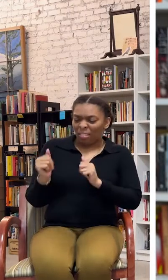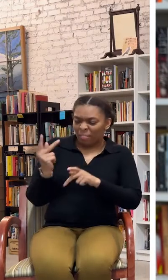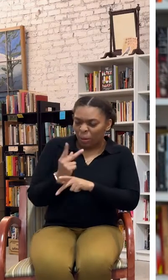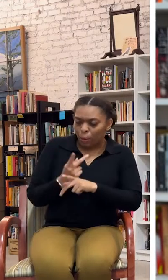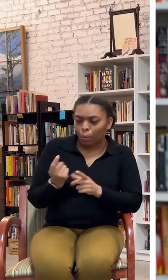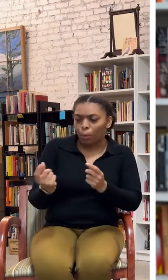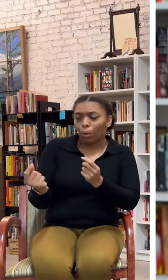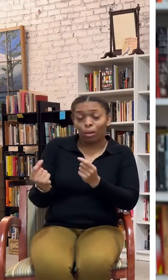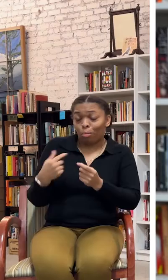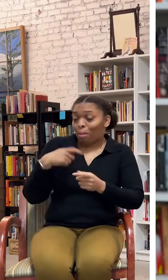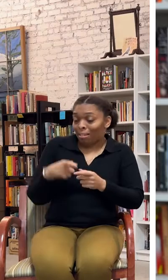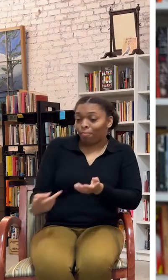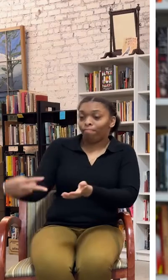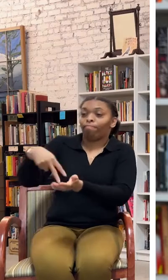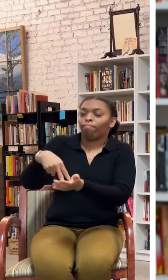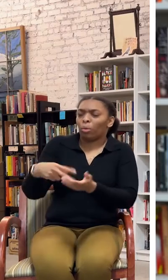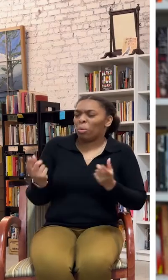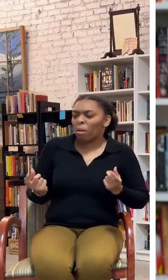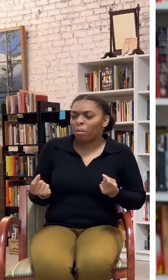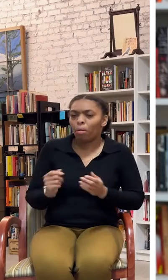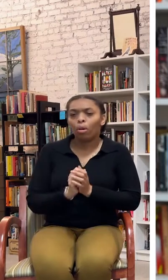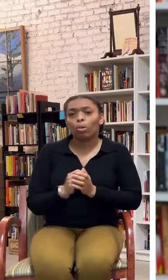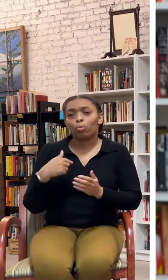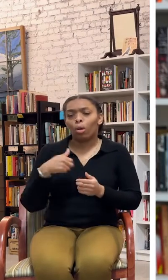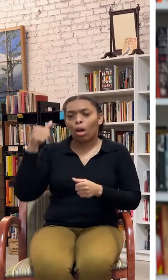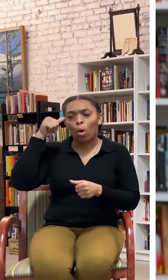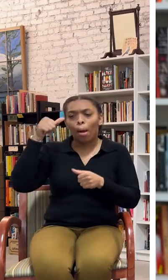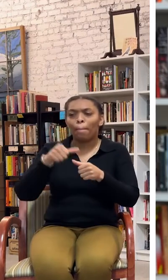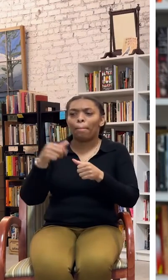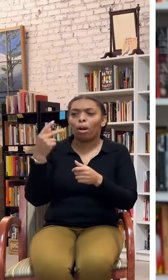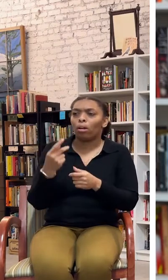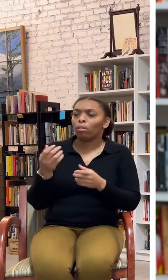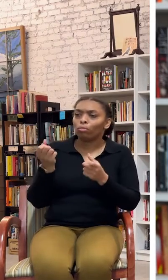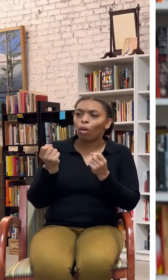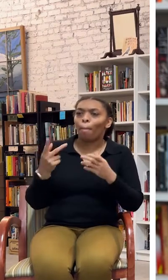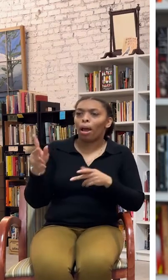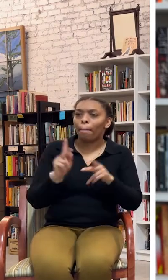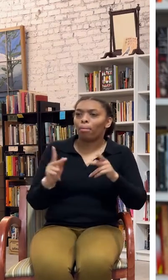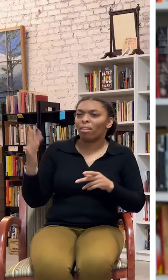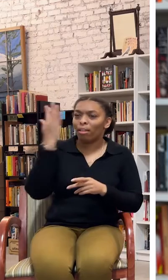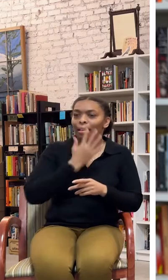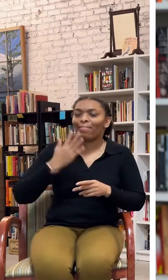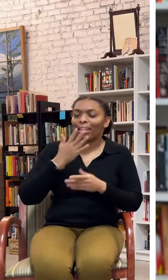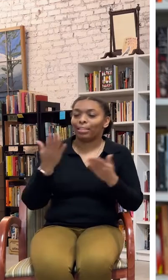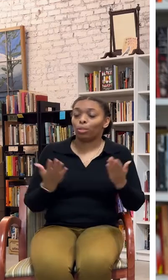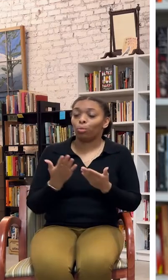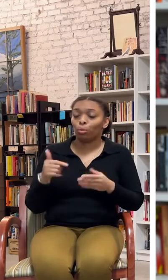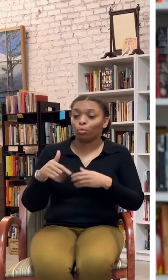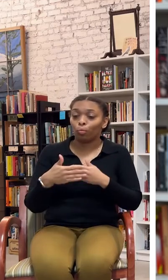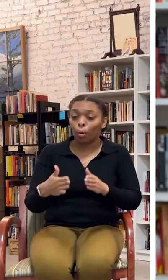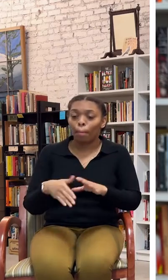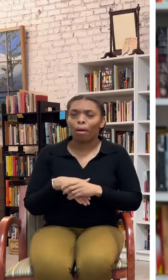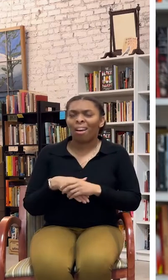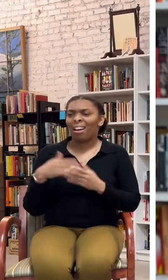Because I do have to get up. Was remembering literally like the faces in this room, a lot of the faces in this room was this flash of, you